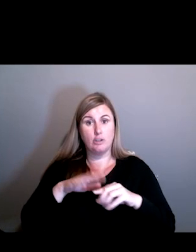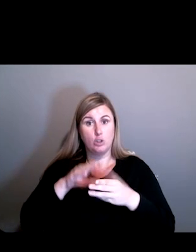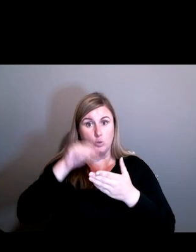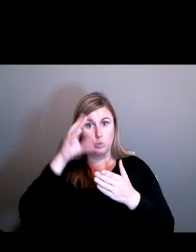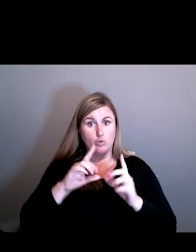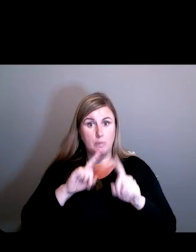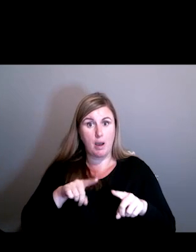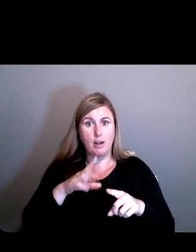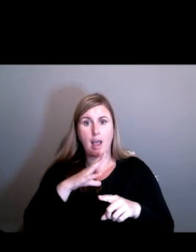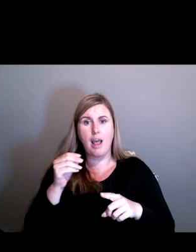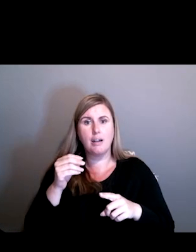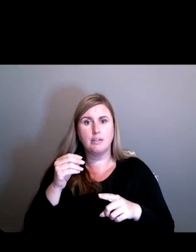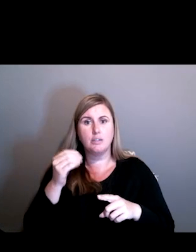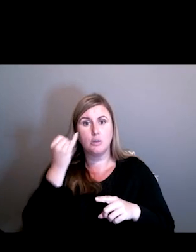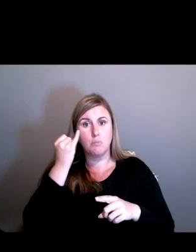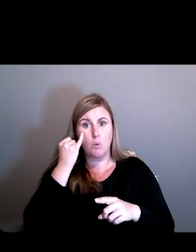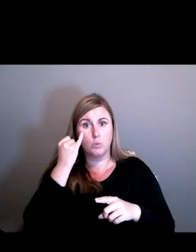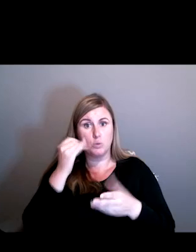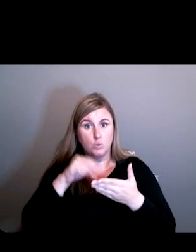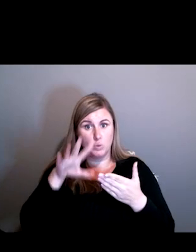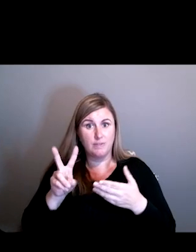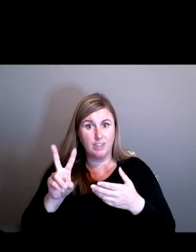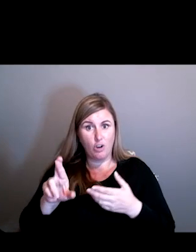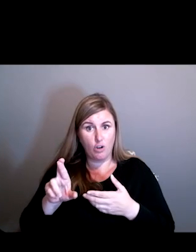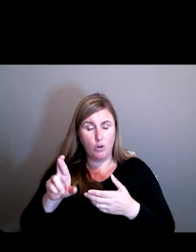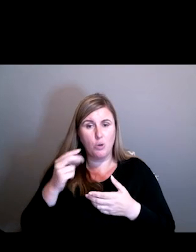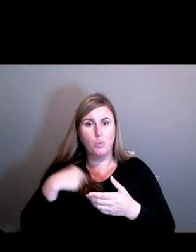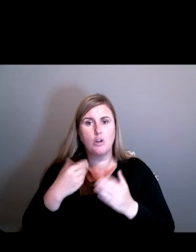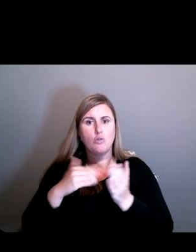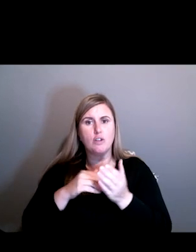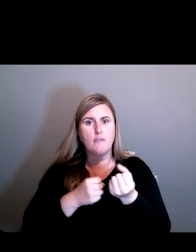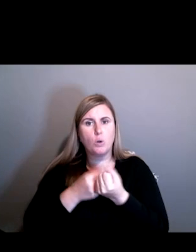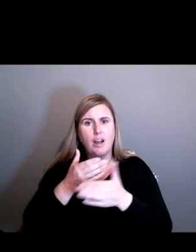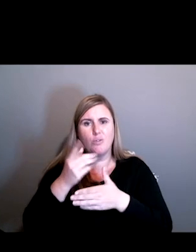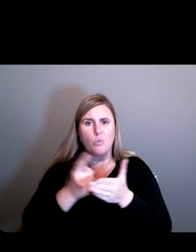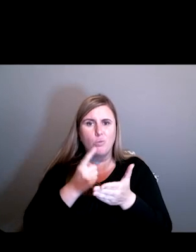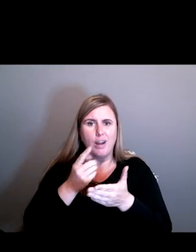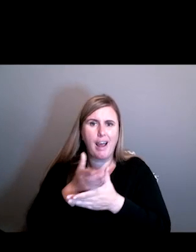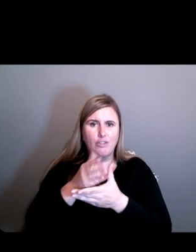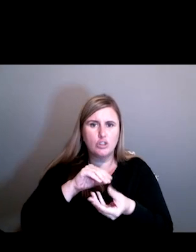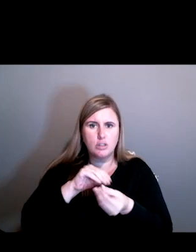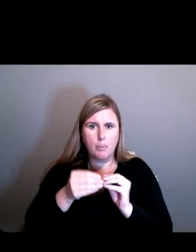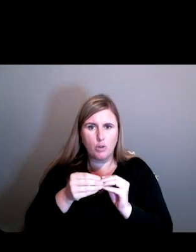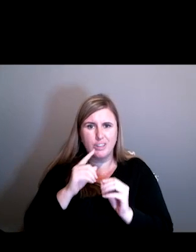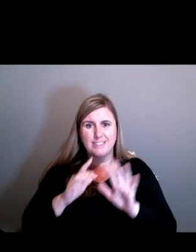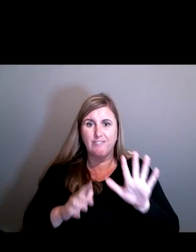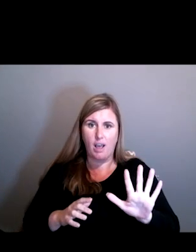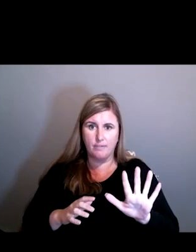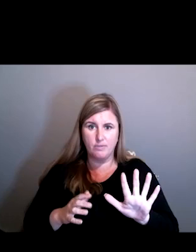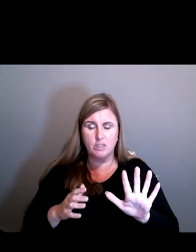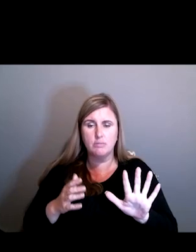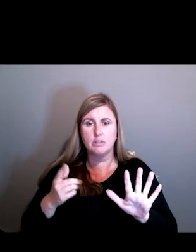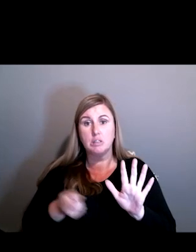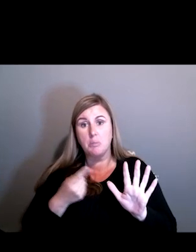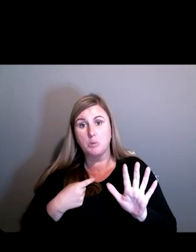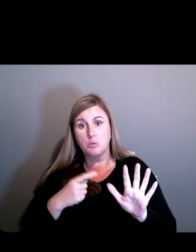set a VR based on the student responding. And let's say a student's VR, we reinforce after an average number of